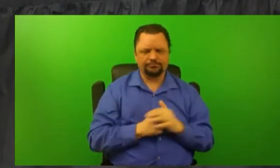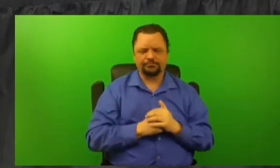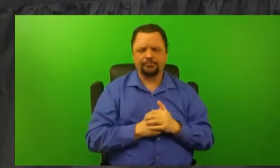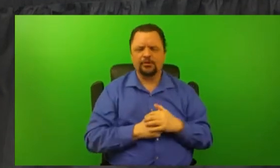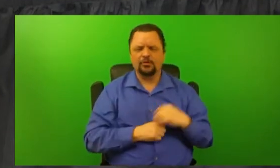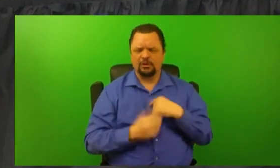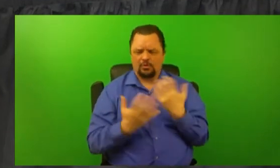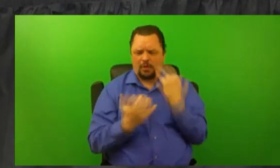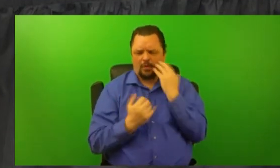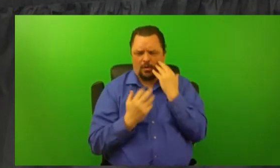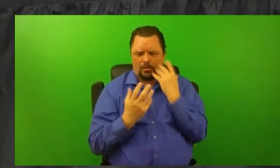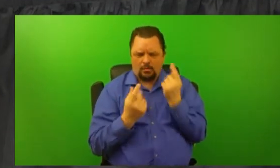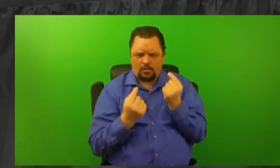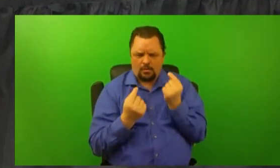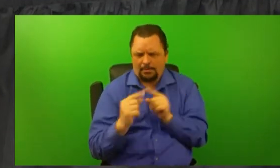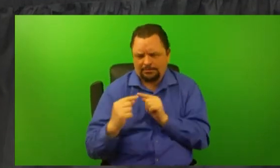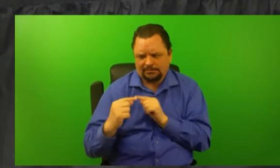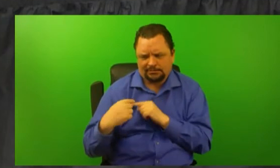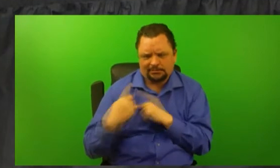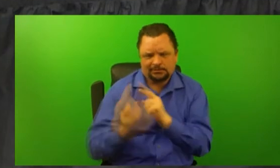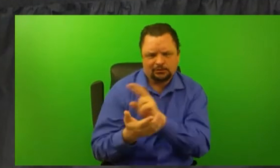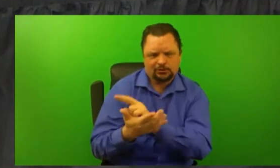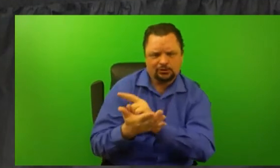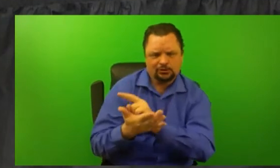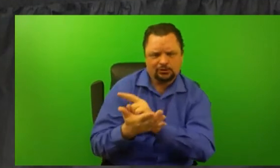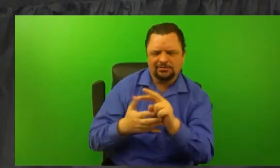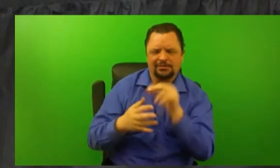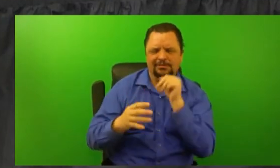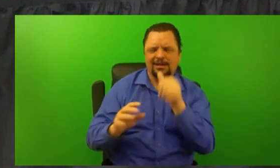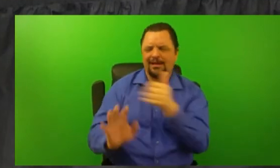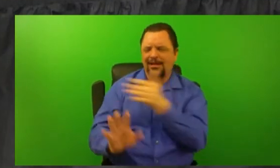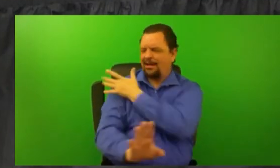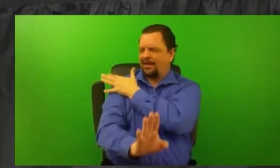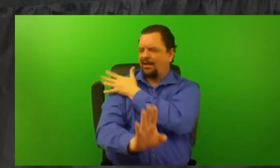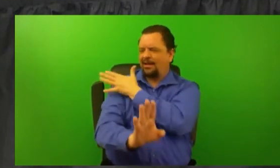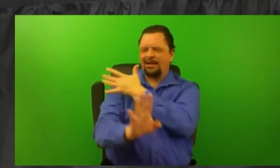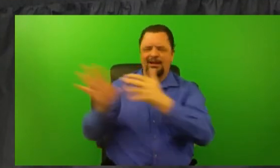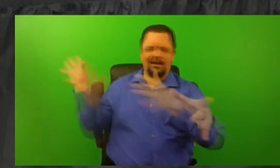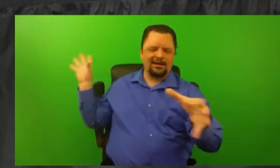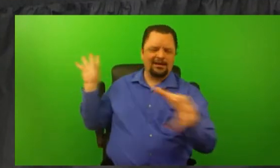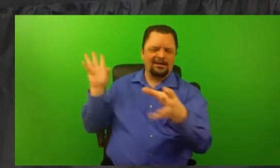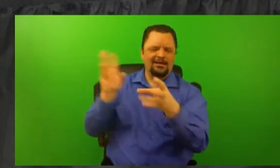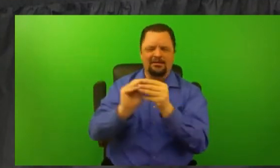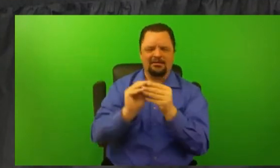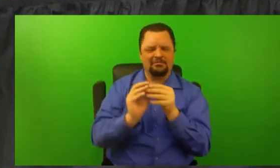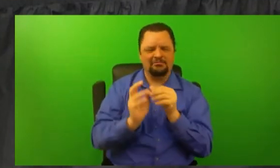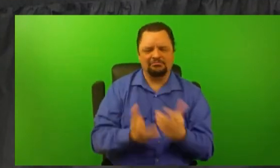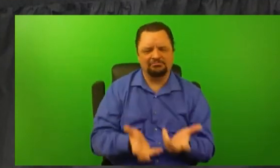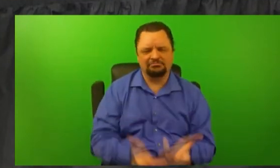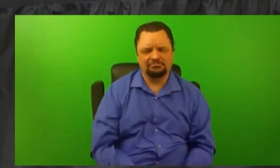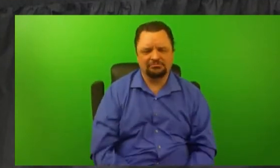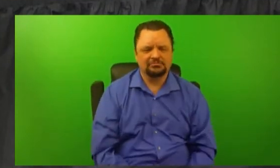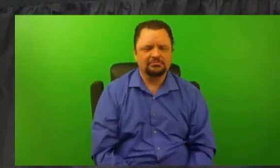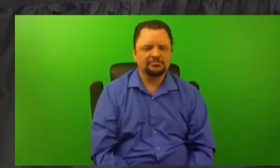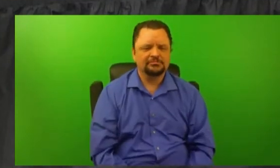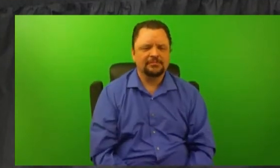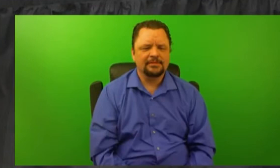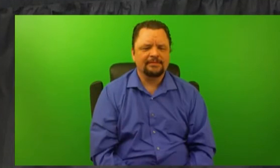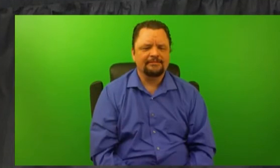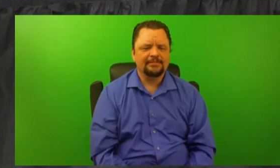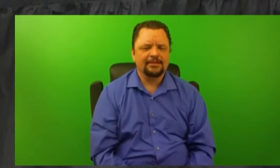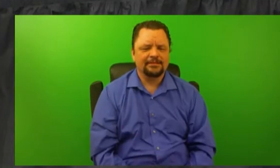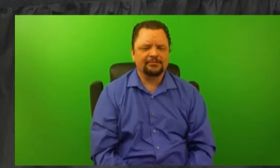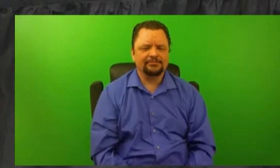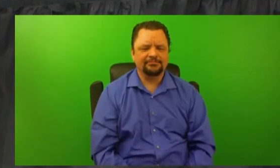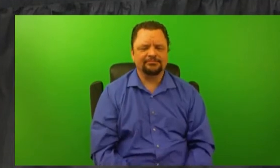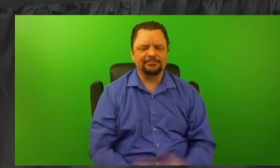on total. So can we, and I'm trying to get a sense of the board here, can we leave this in your capable hands